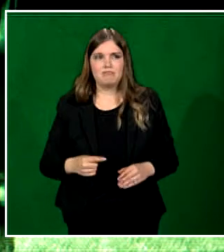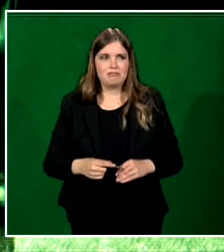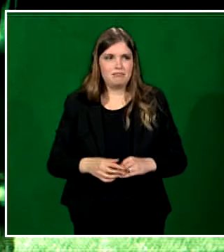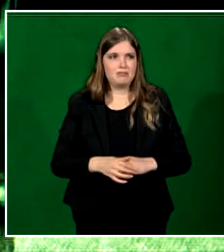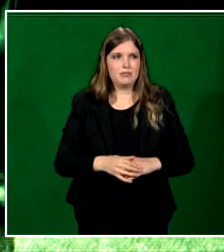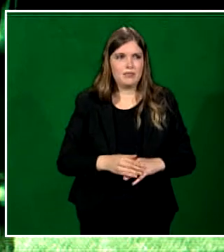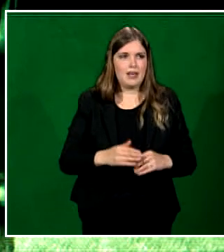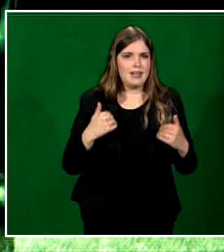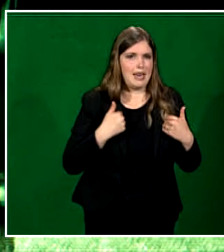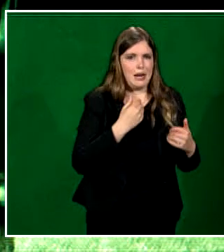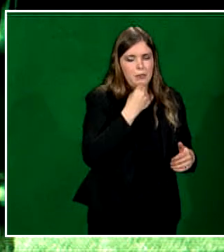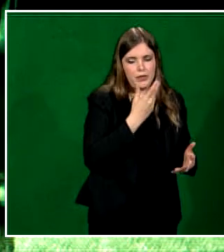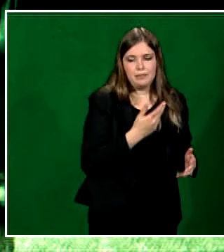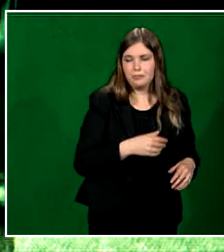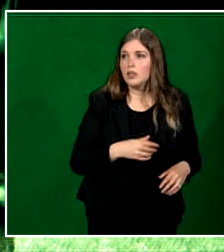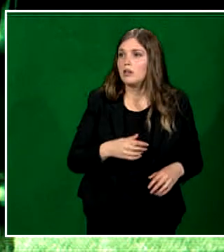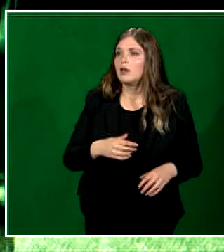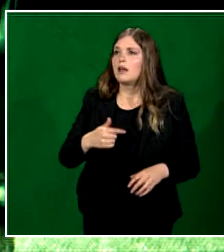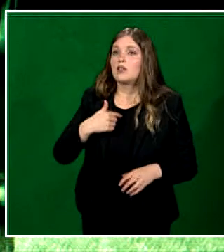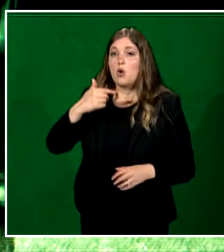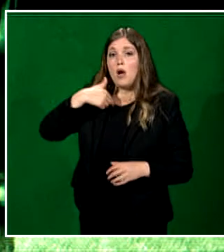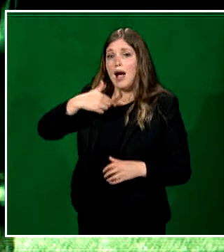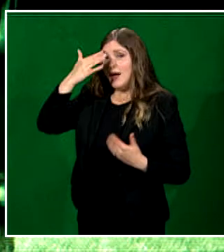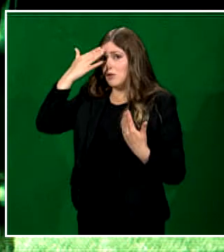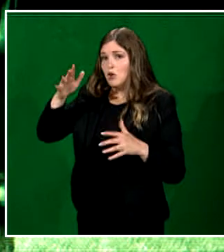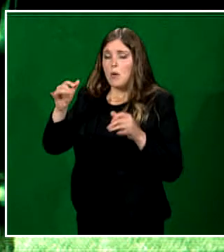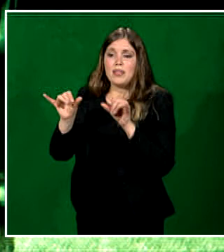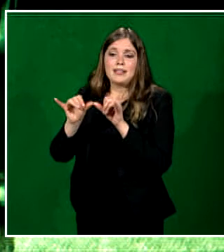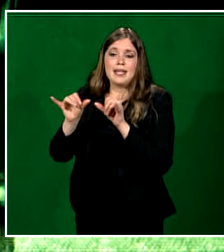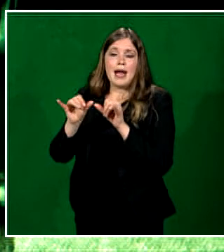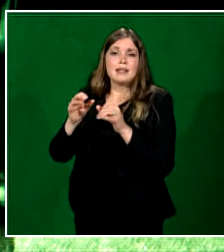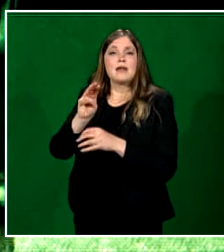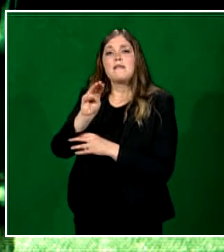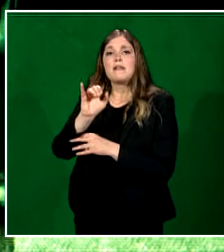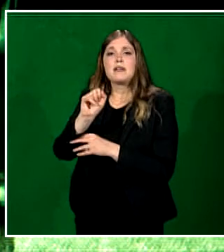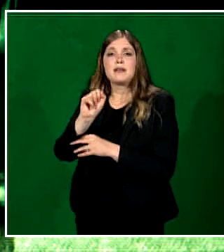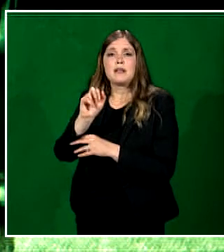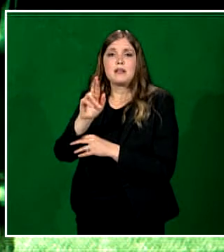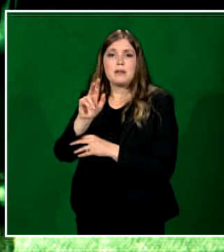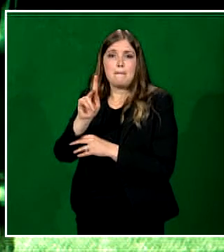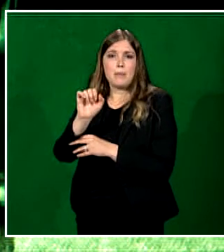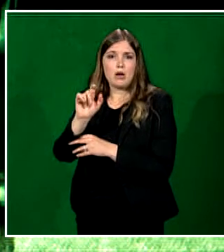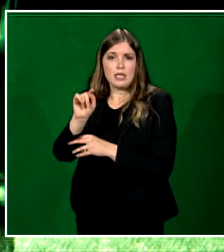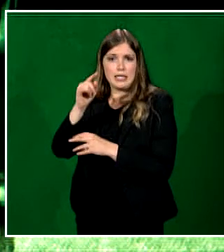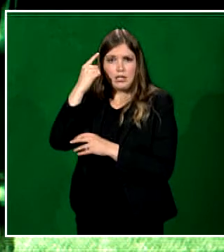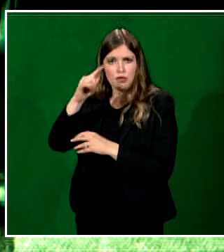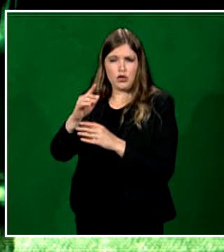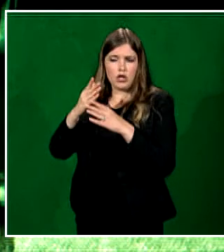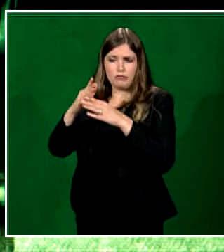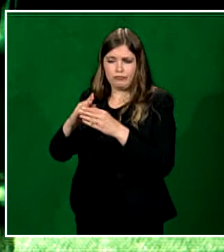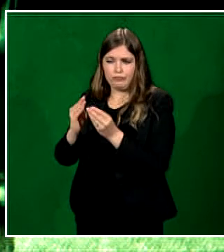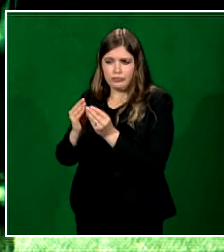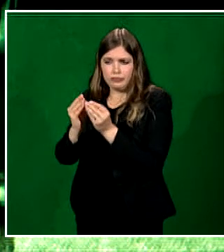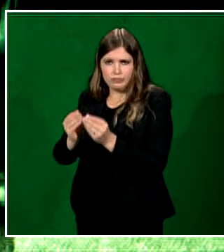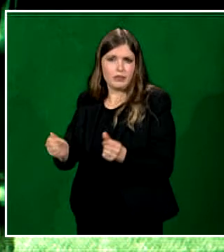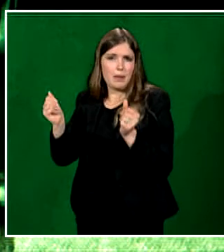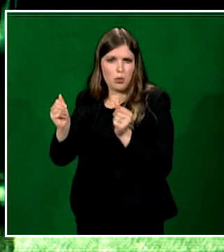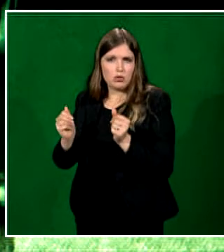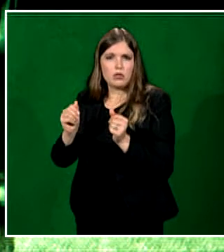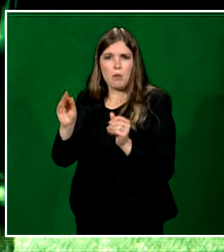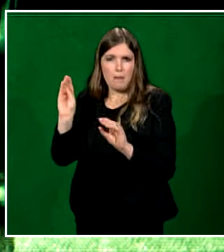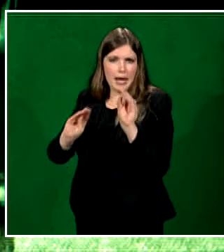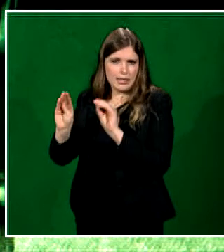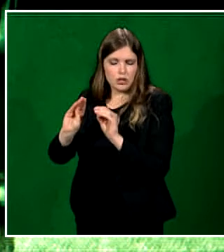I don't know what the size of the market is for compostable packaging. So if you could diversify